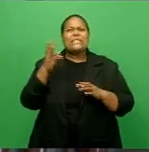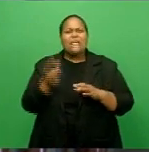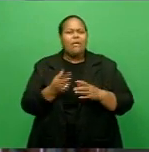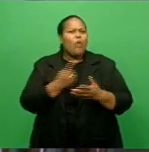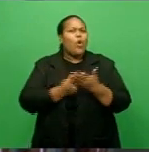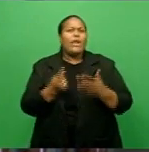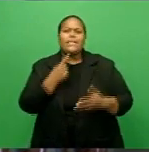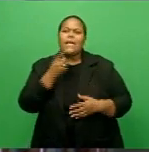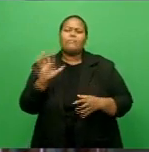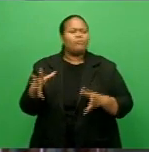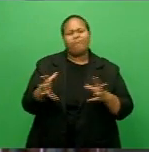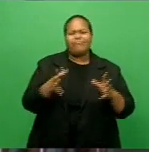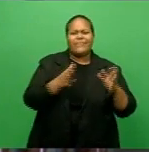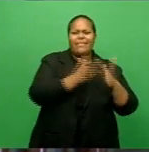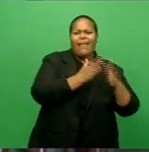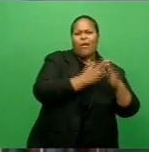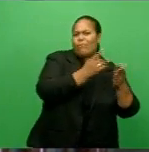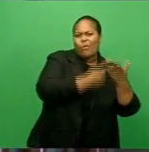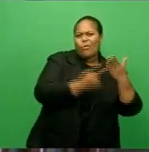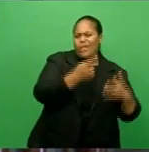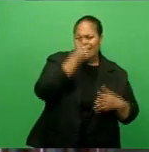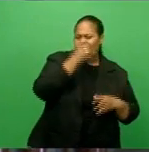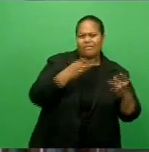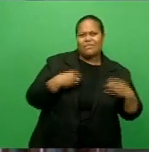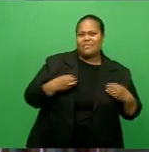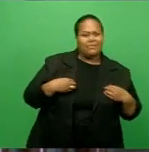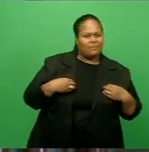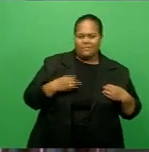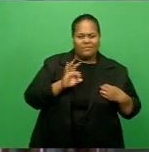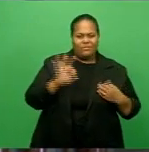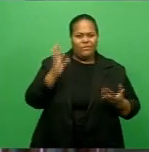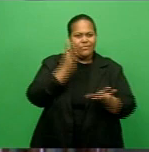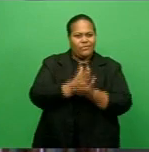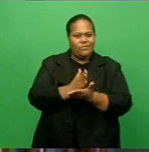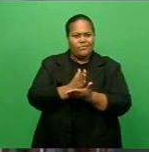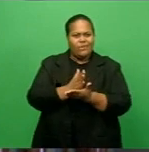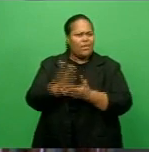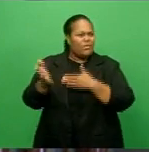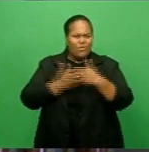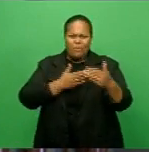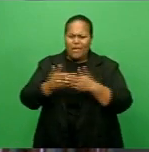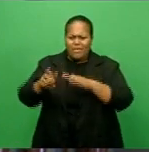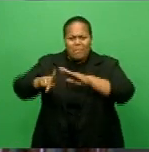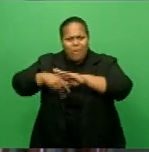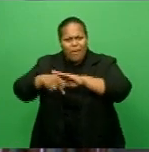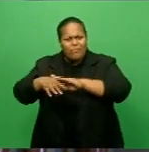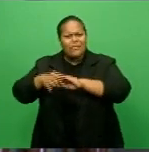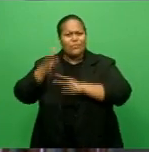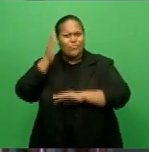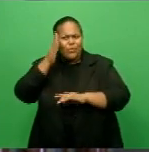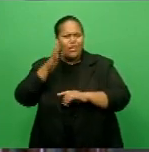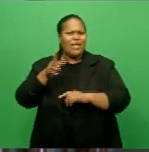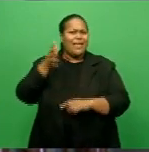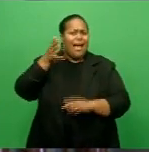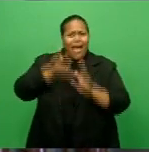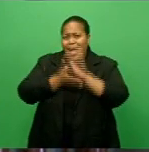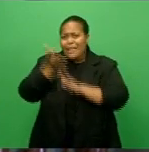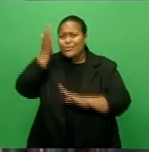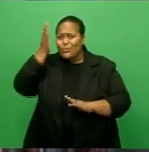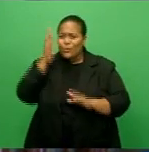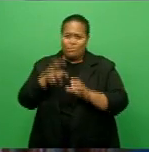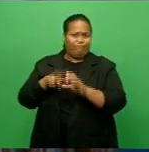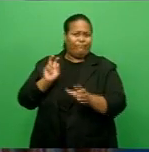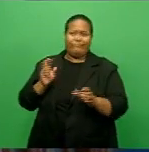urban centers, which is not true. Anyone, whether is a secondary or primary school leaver, can operate his or